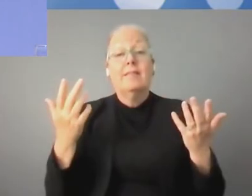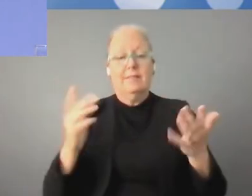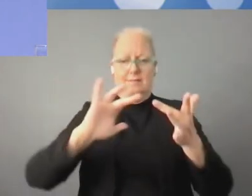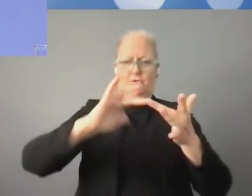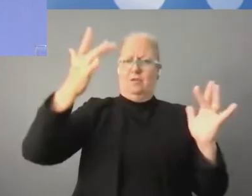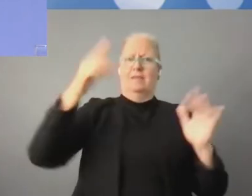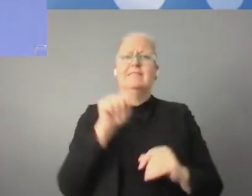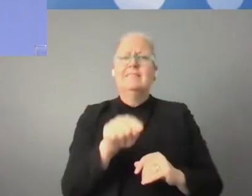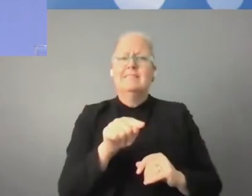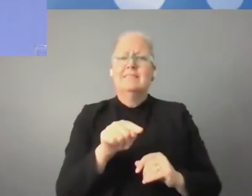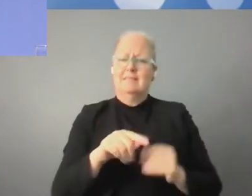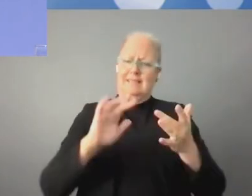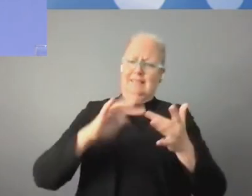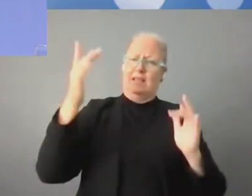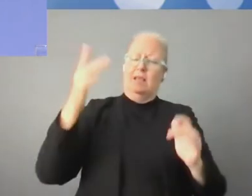the cooperation